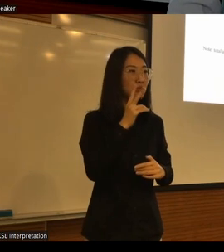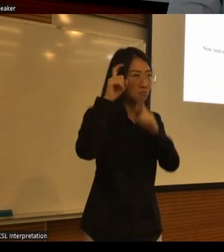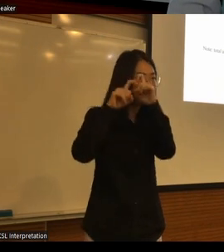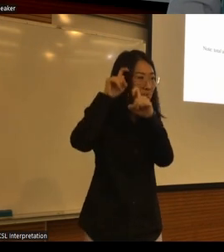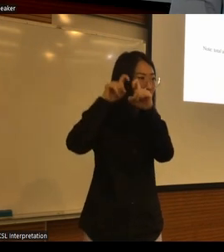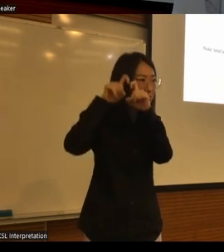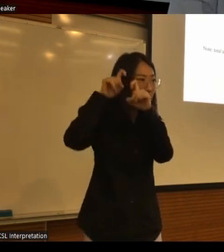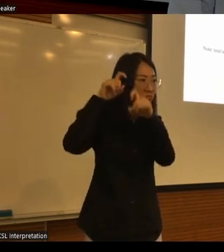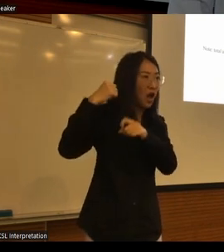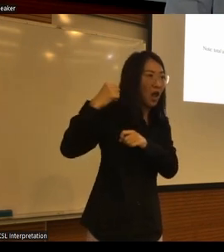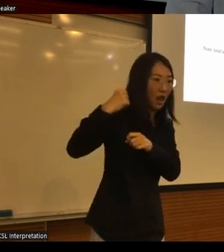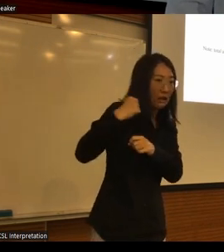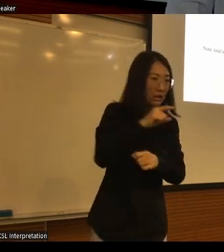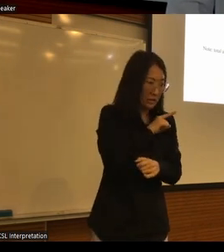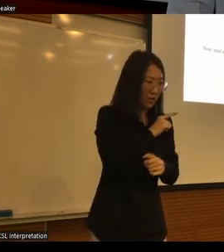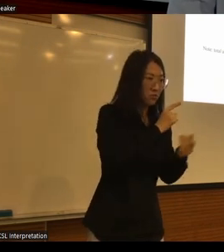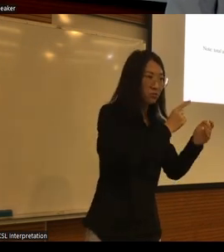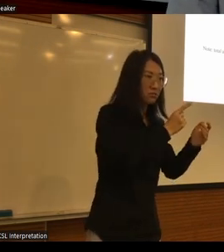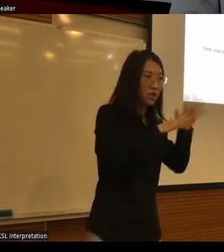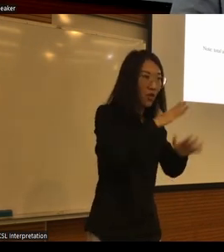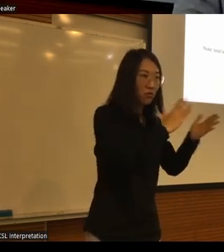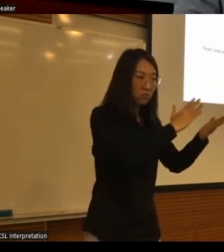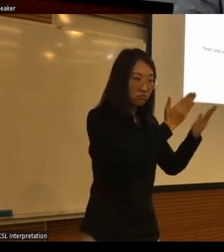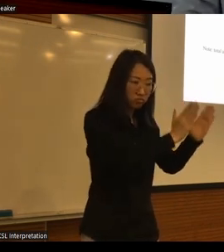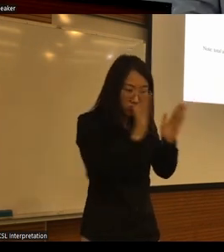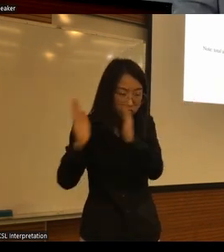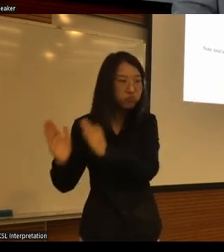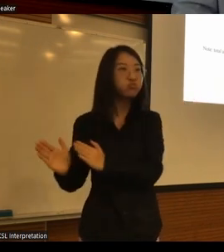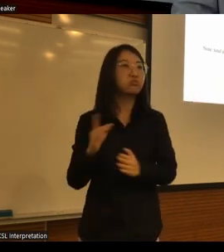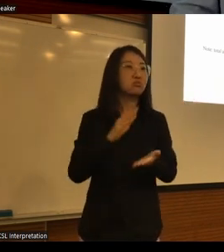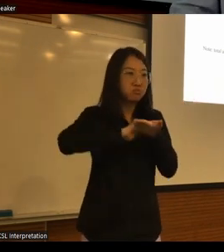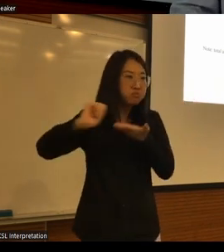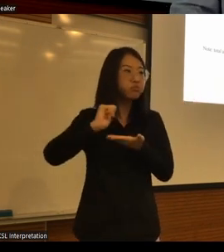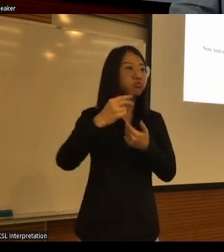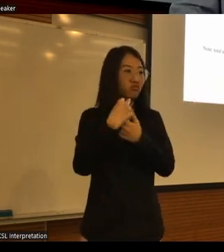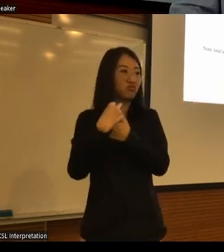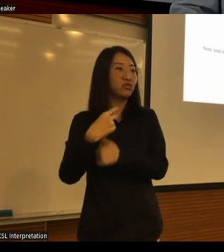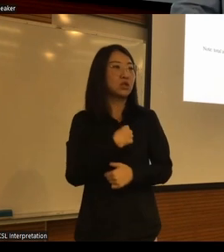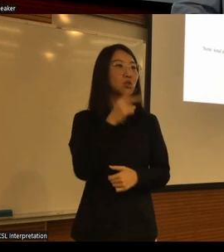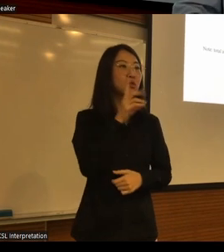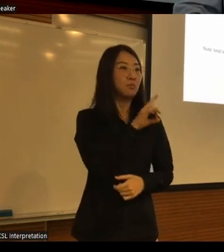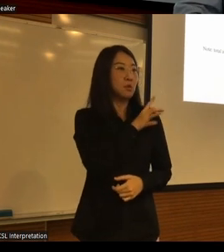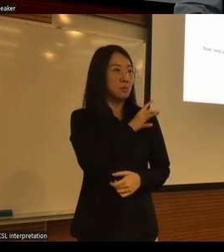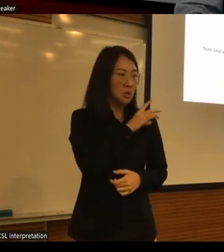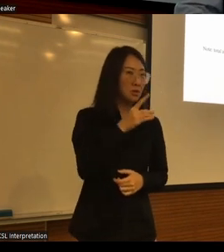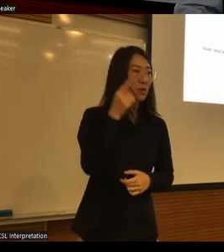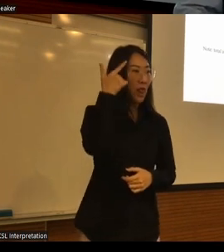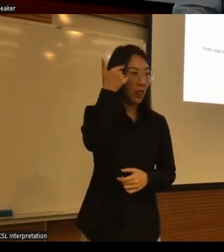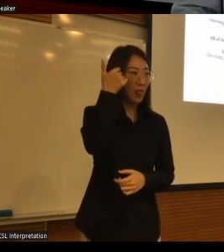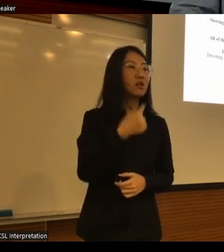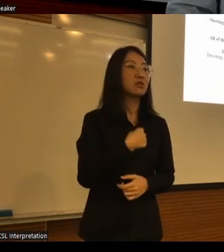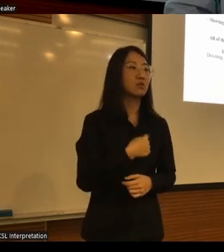processing capacity for each effort. Again, all of this is pretty intuitive.